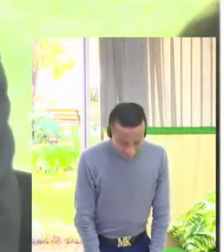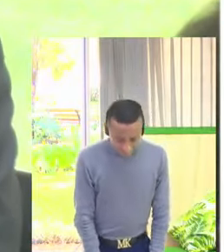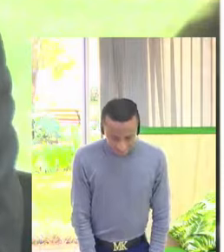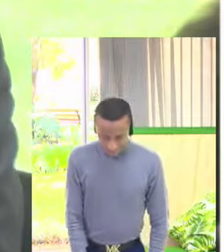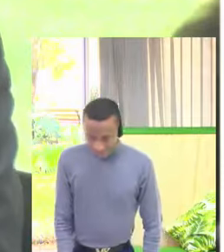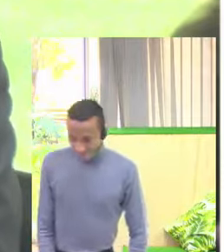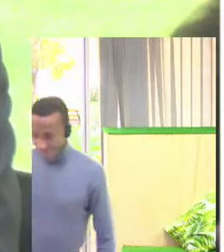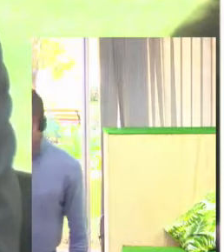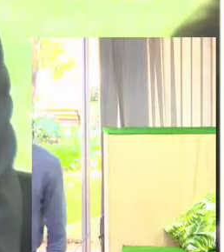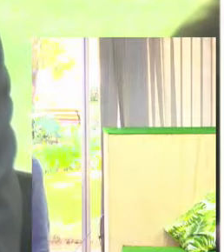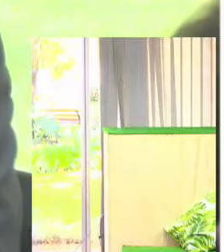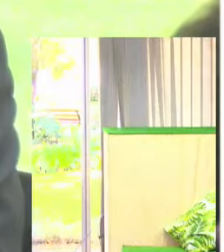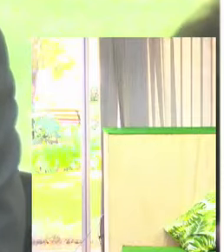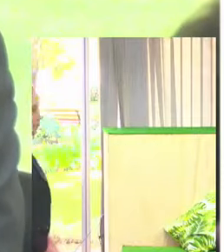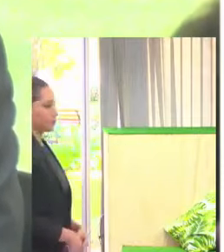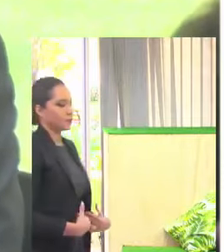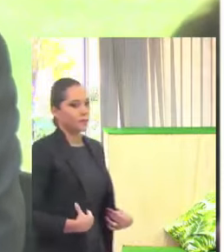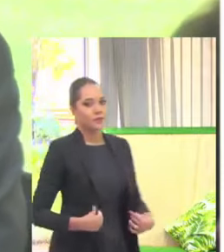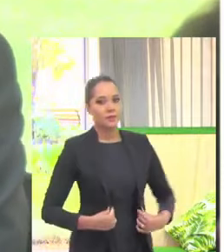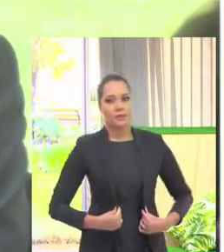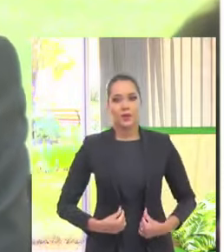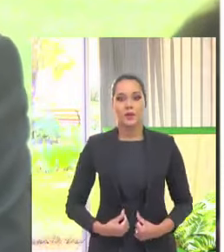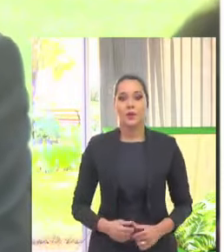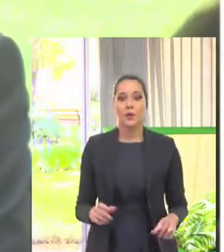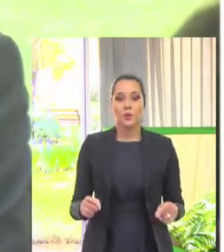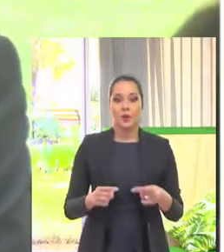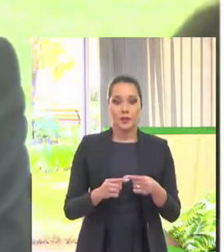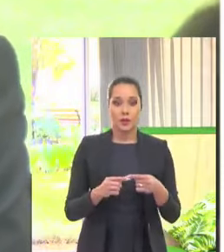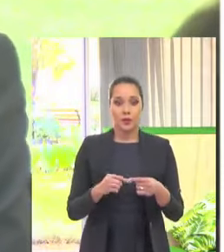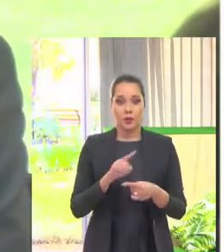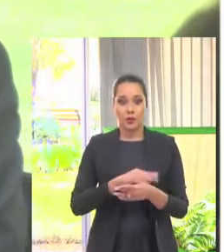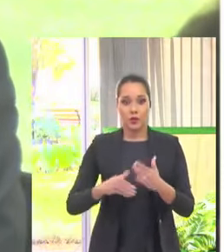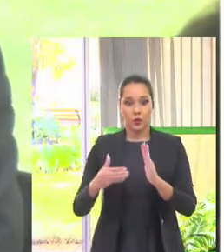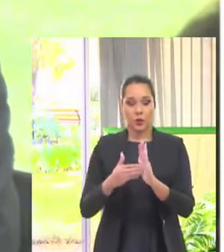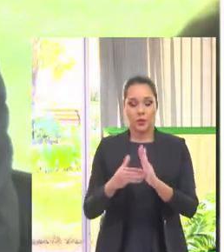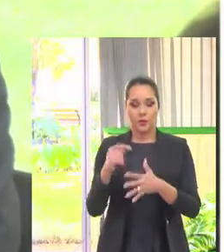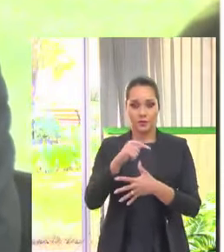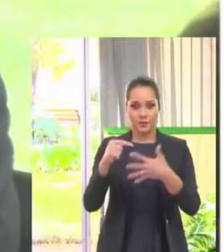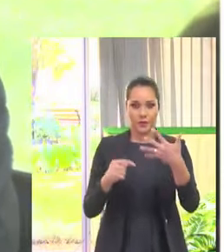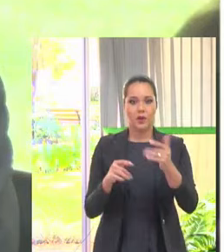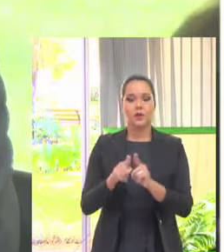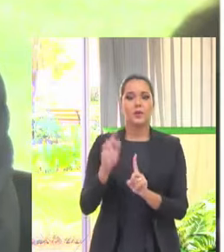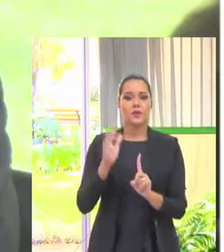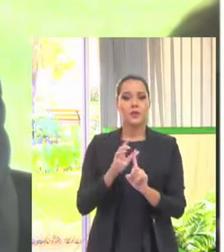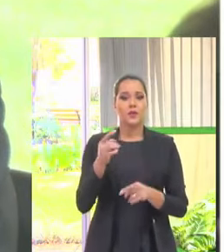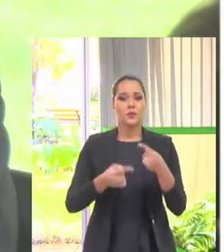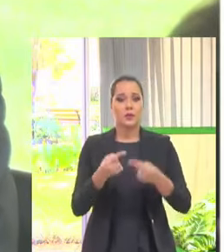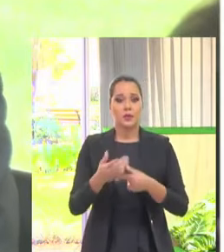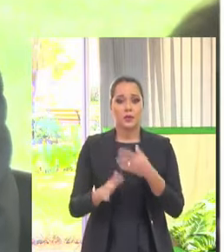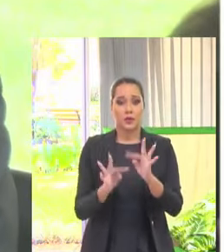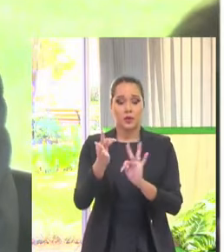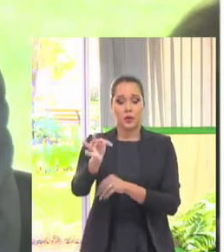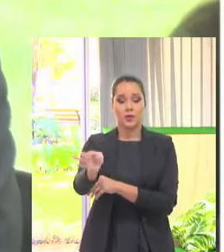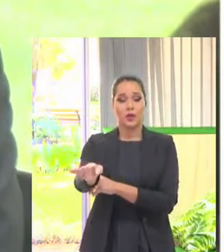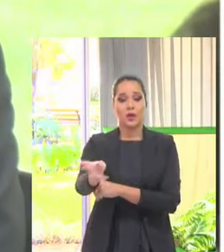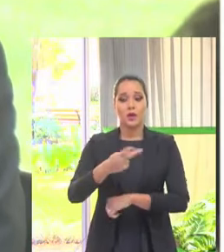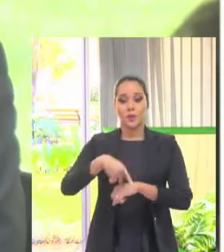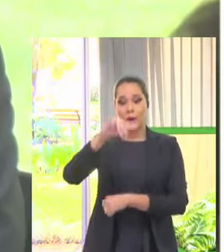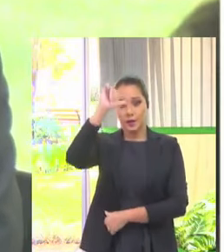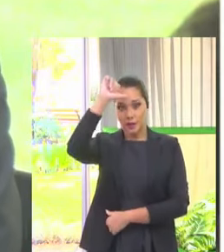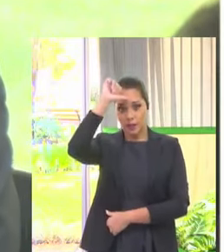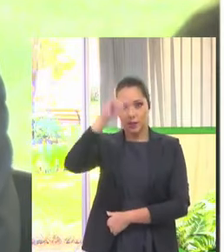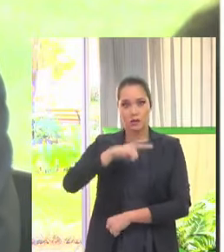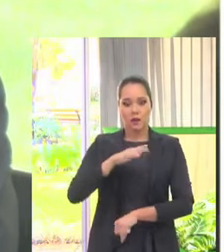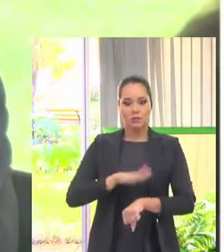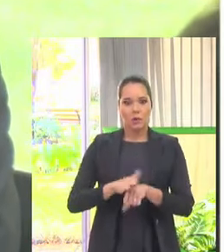combination of these factors are now influencing technology policy. For India particularly, we have growing tensions between India and